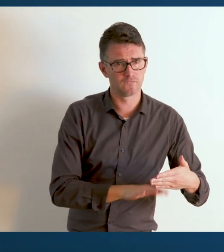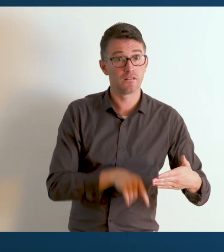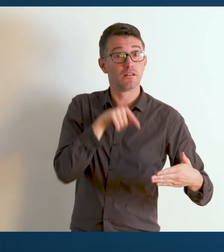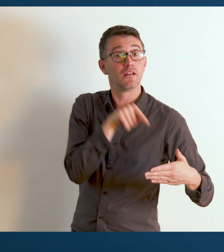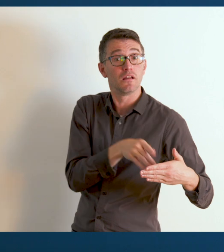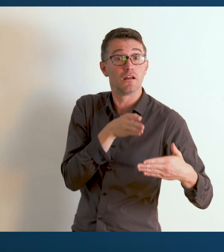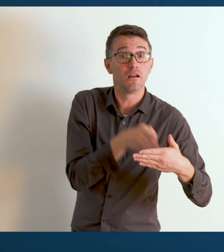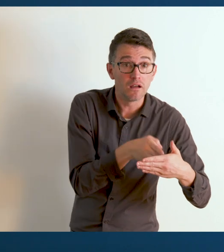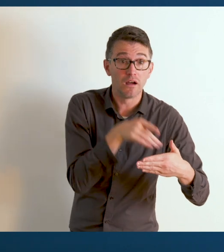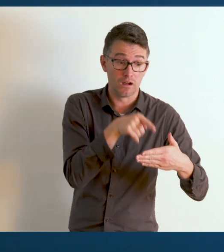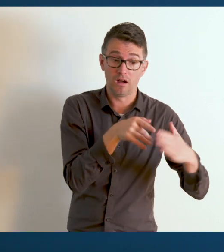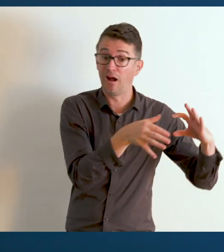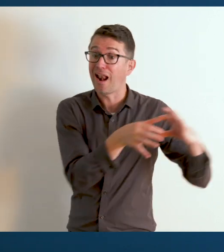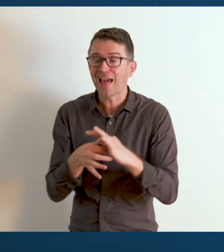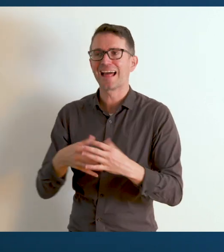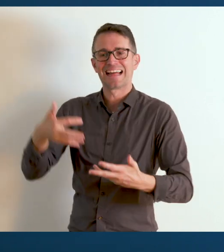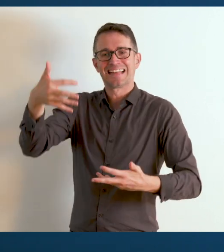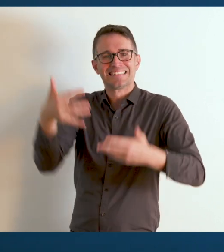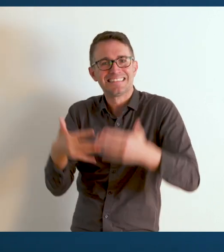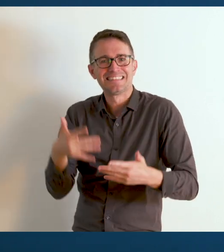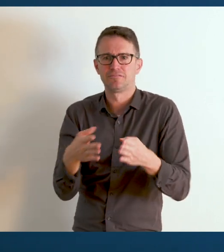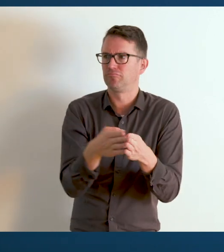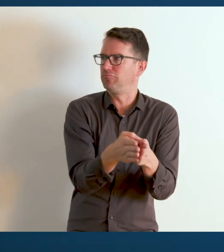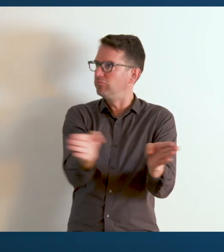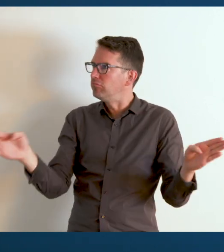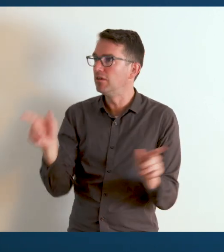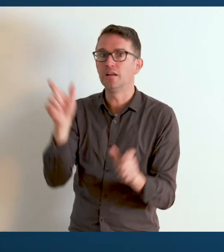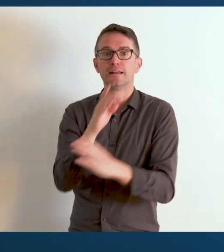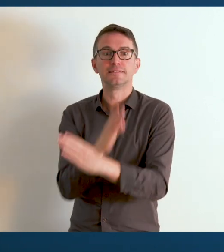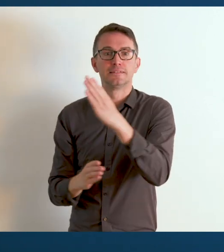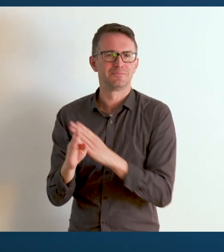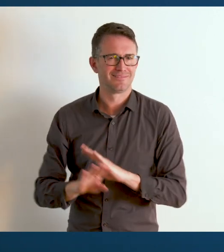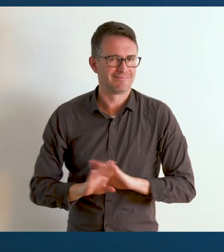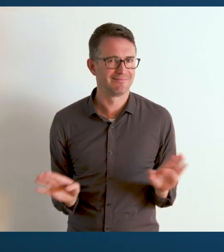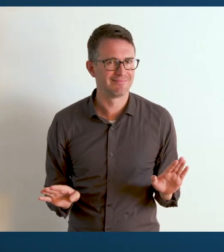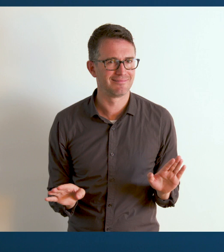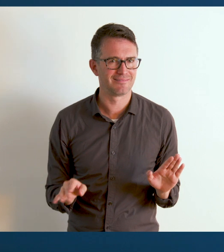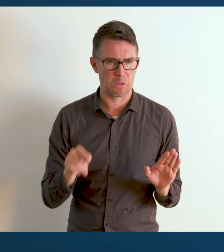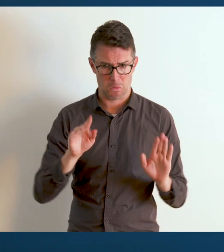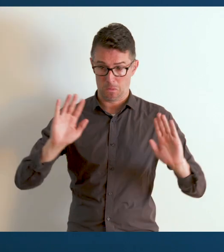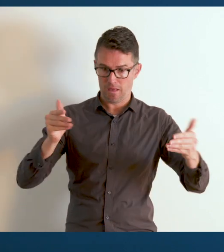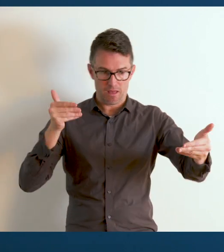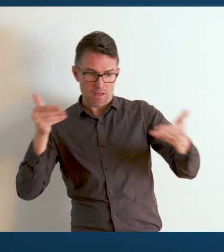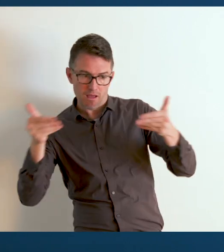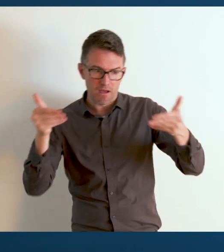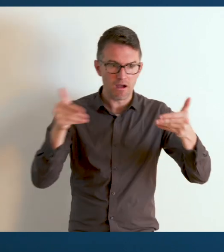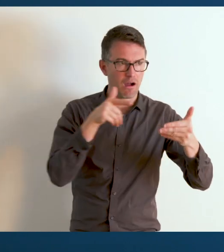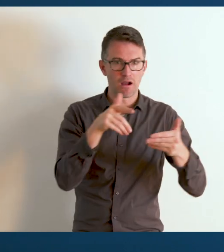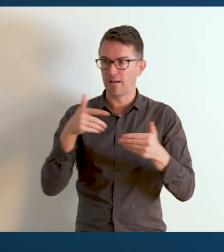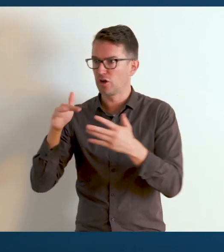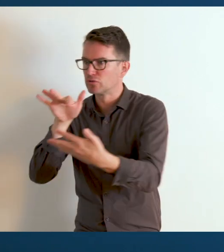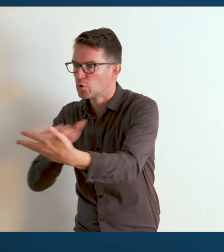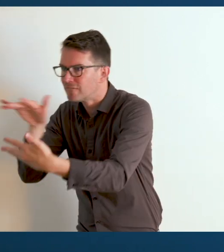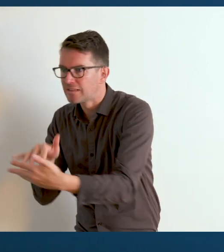that they're not collected for statistical purposes, in the sense that you can't generally make